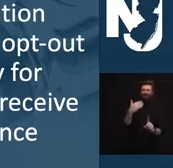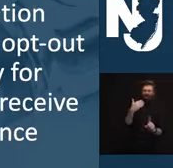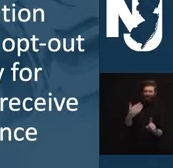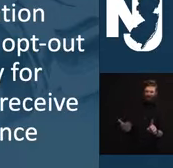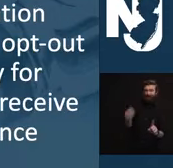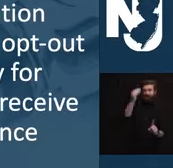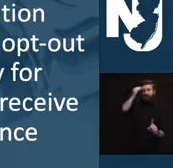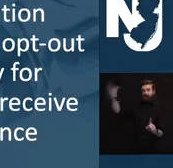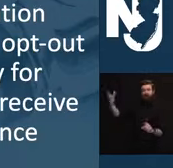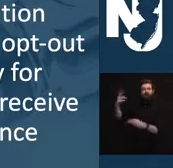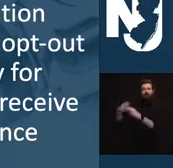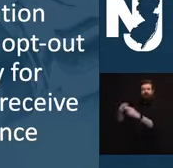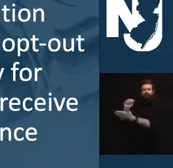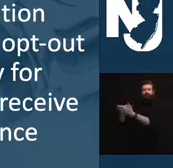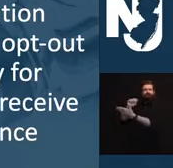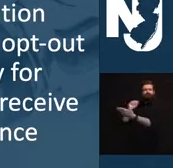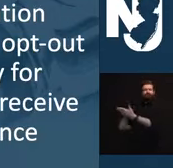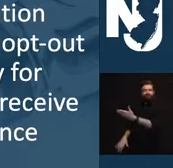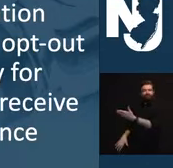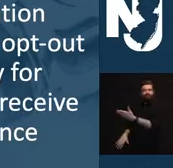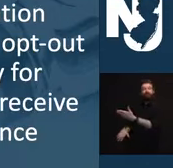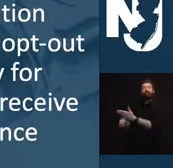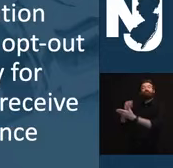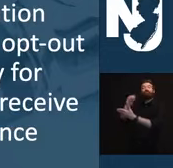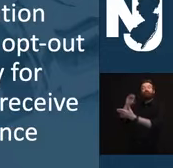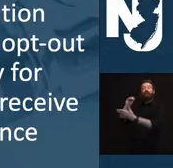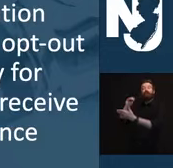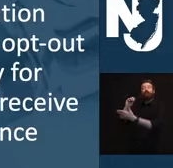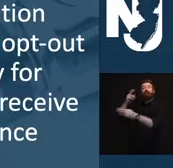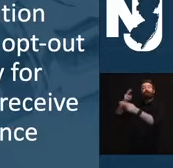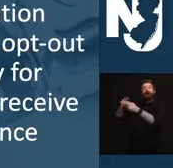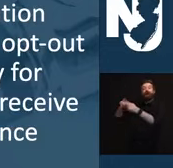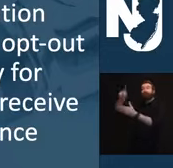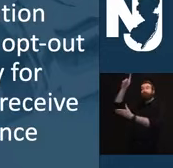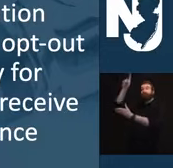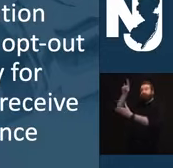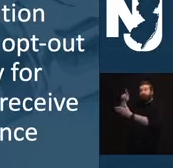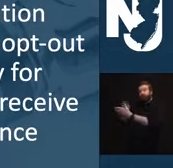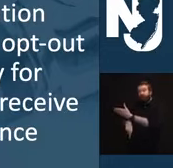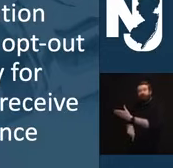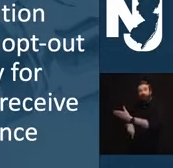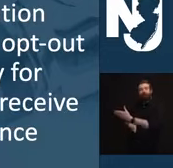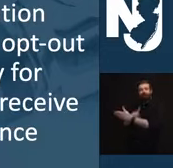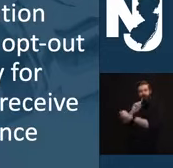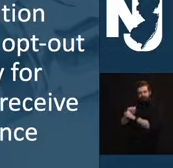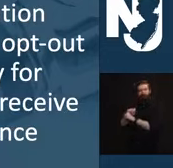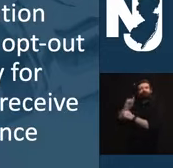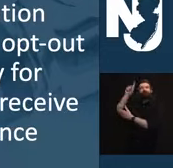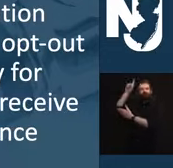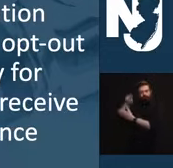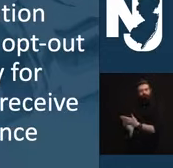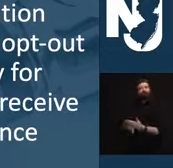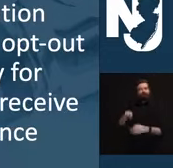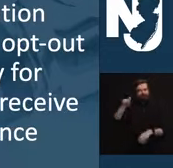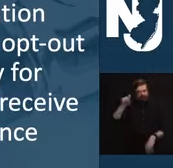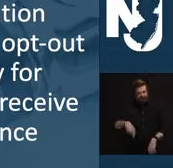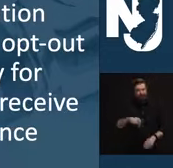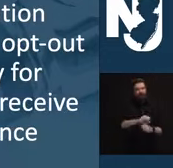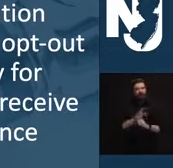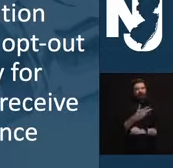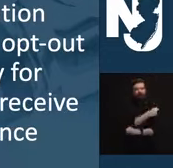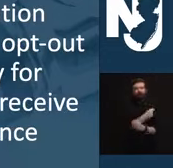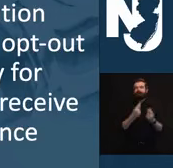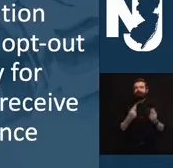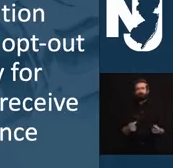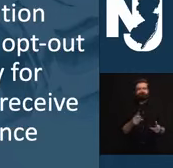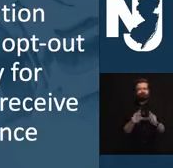an effective vaccine as they continue to confront this virus on the front lines. And to be sure, we are ready for